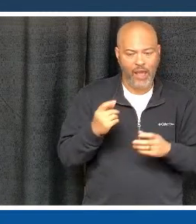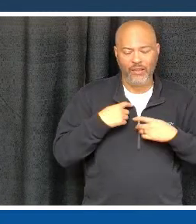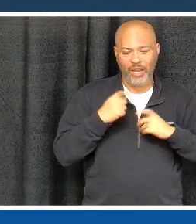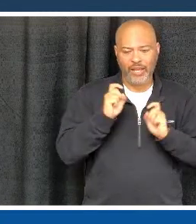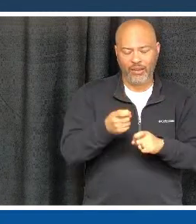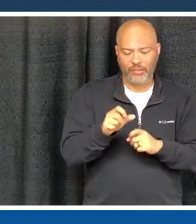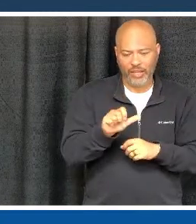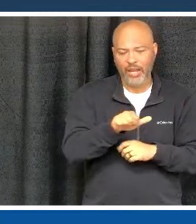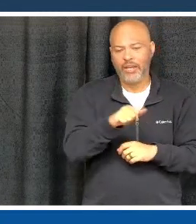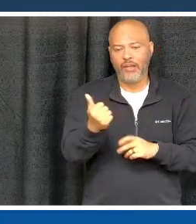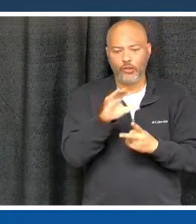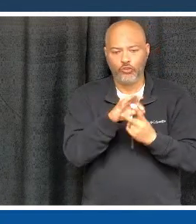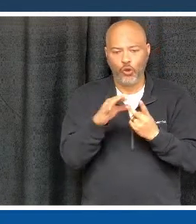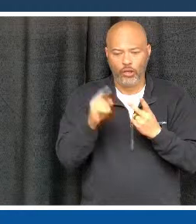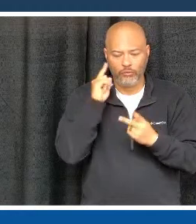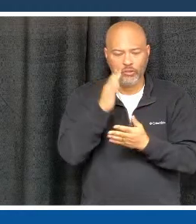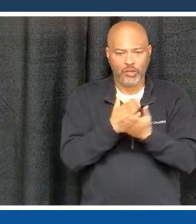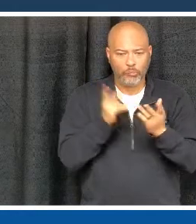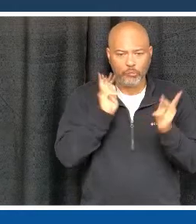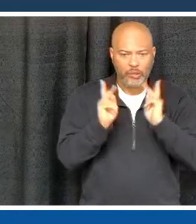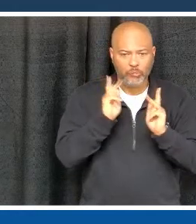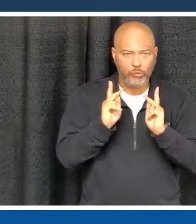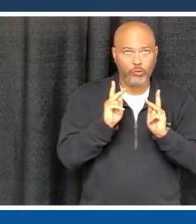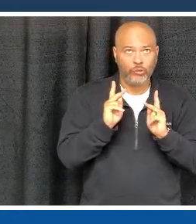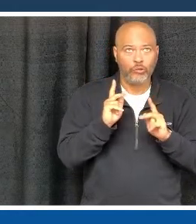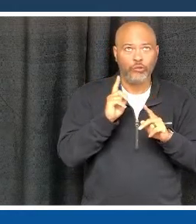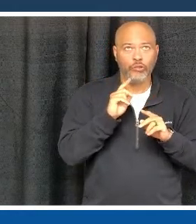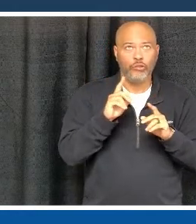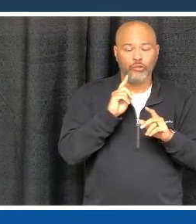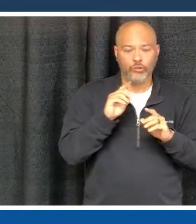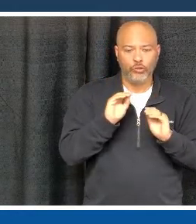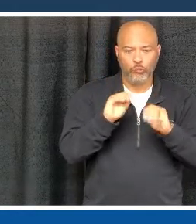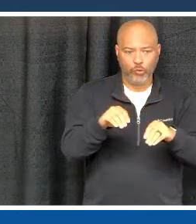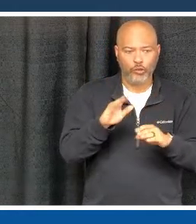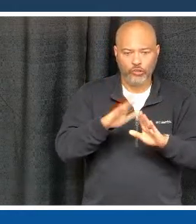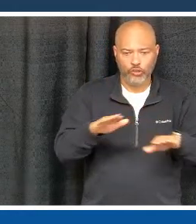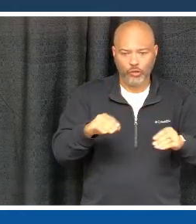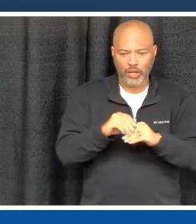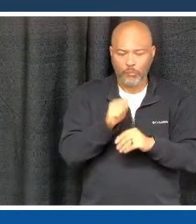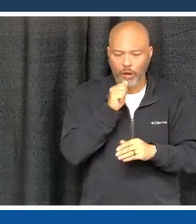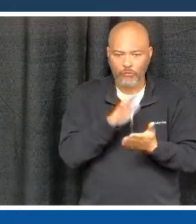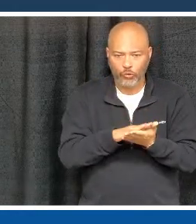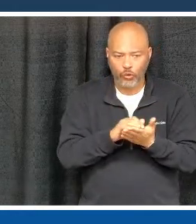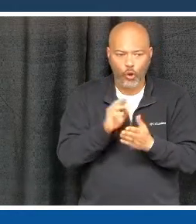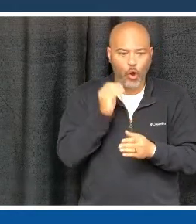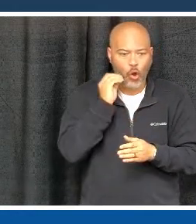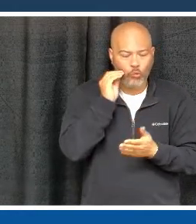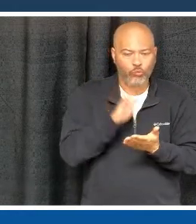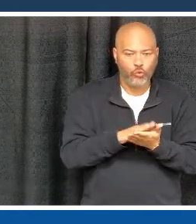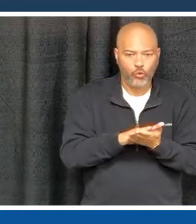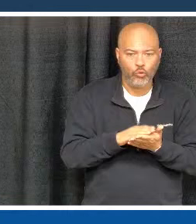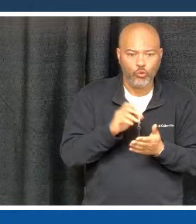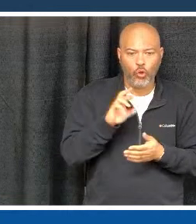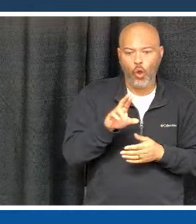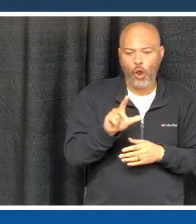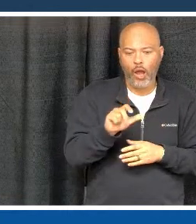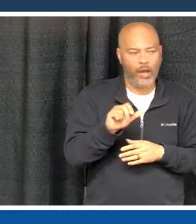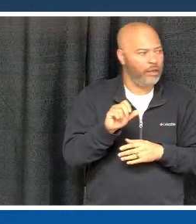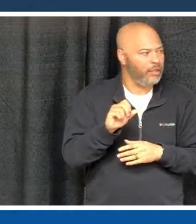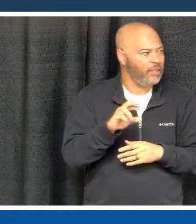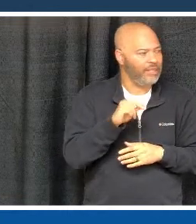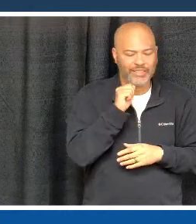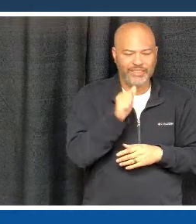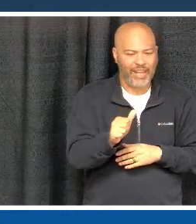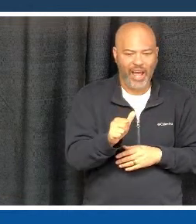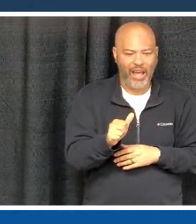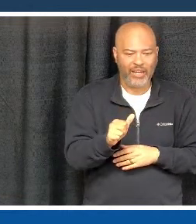alternative for some people to put their children into a private school or to homeschool or an alternative thing. It's not